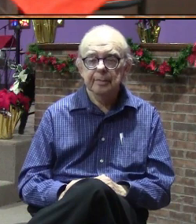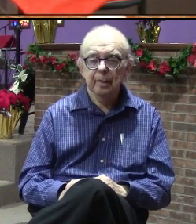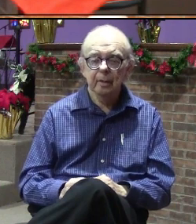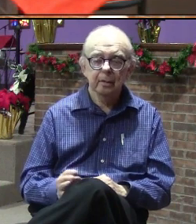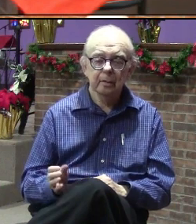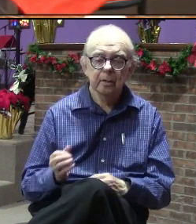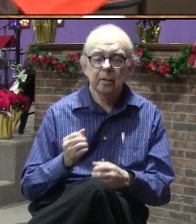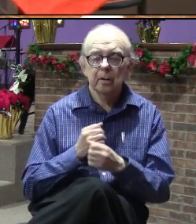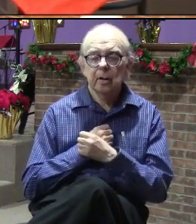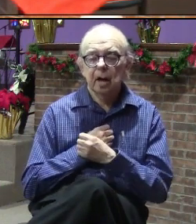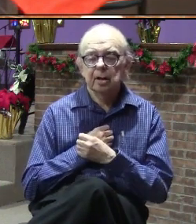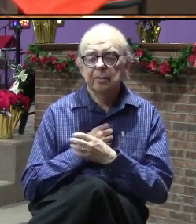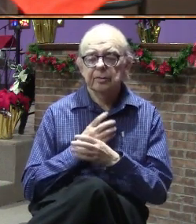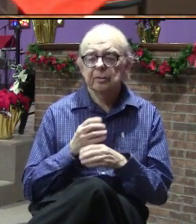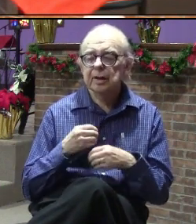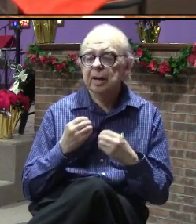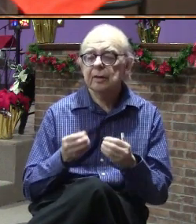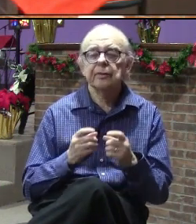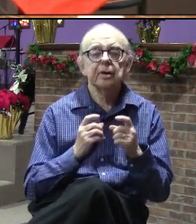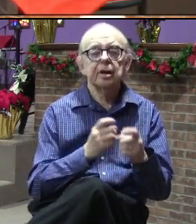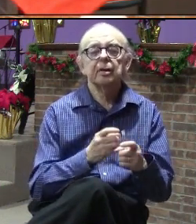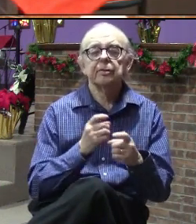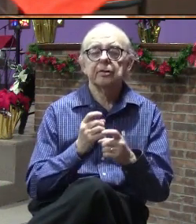I love giving gifts.